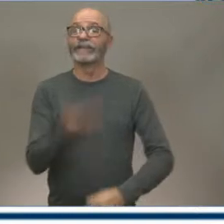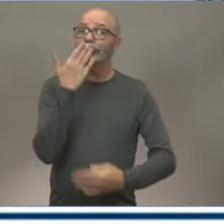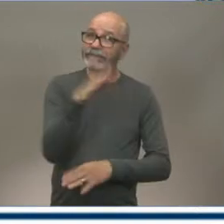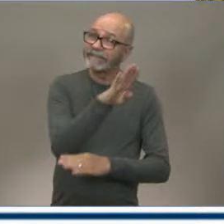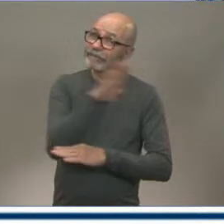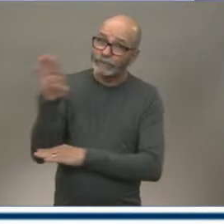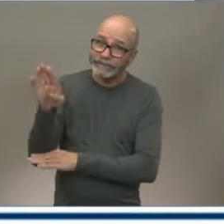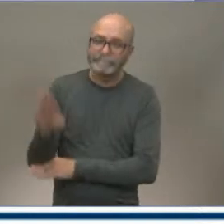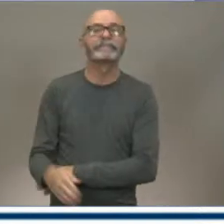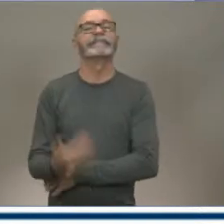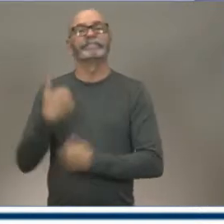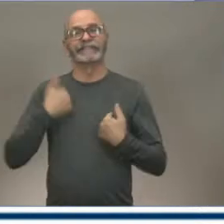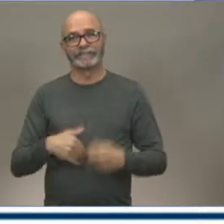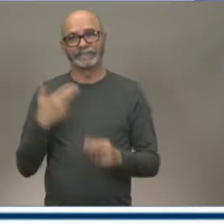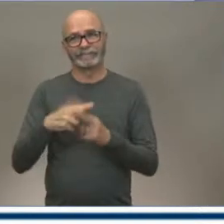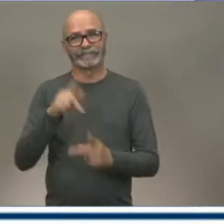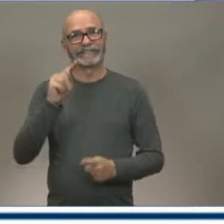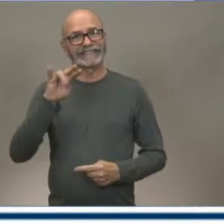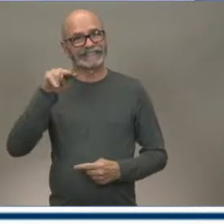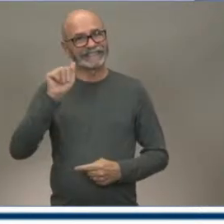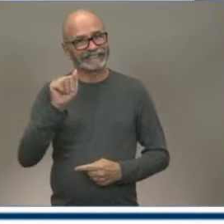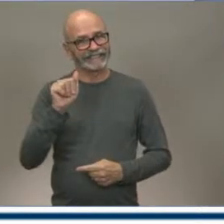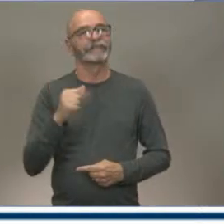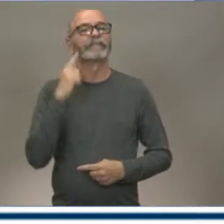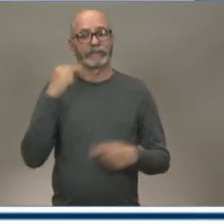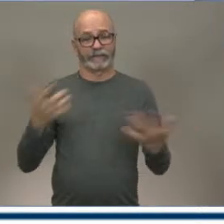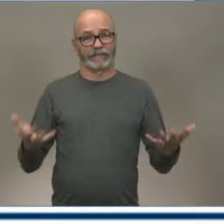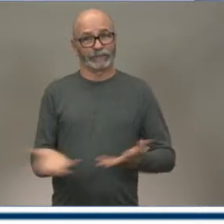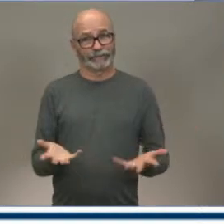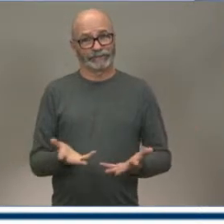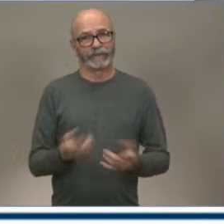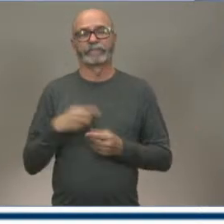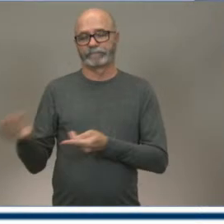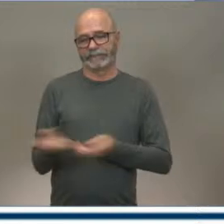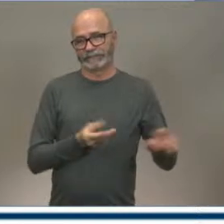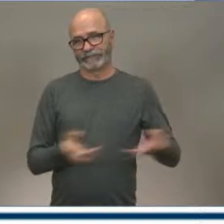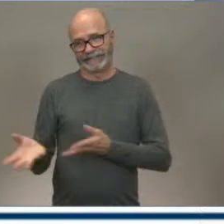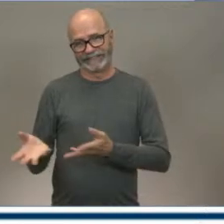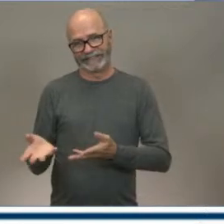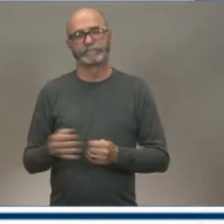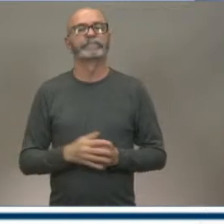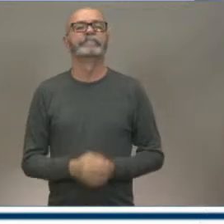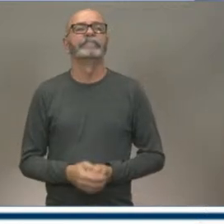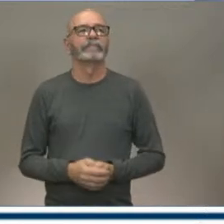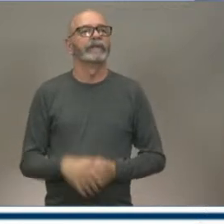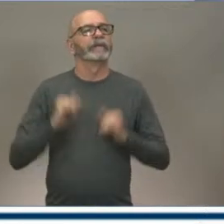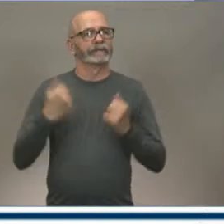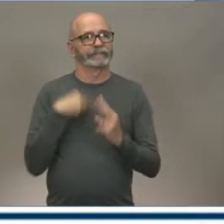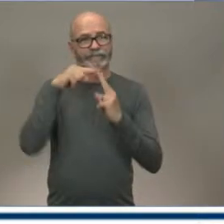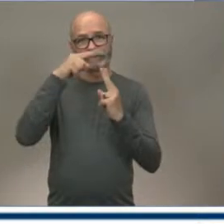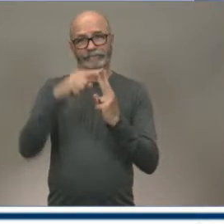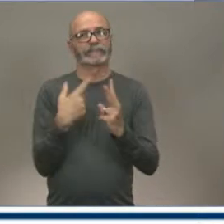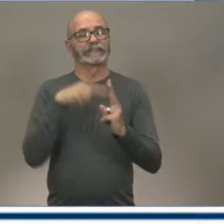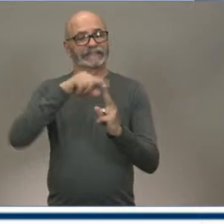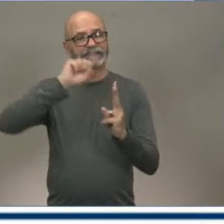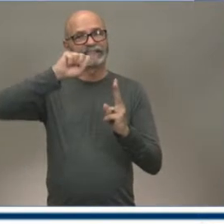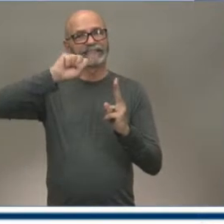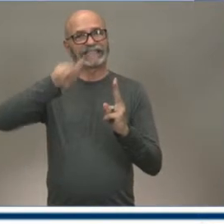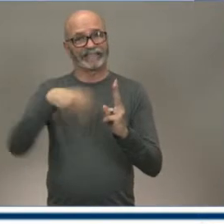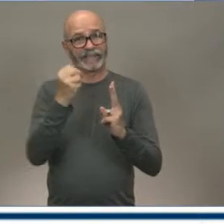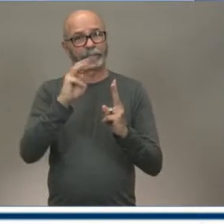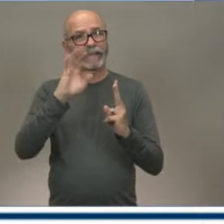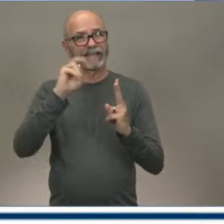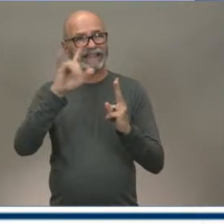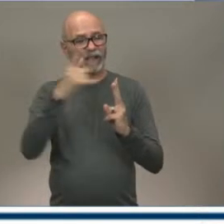Good afternoon and thank you for joining us. My name is Tina Tebow and I will be your moderator for today's briefing. Joining us today, the Honourable Stephen McNeil, Premier